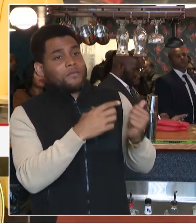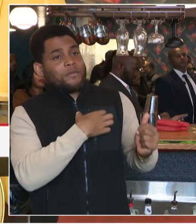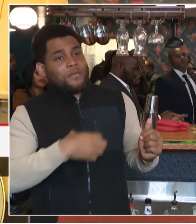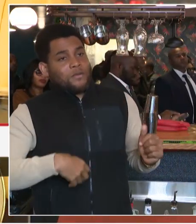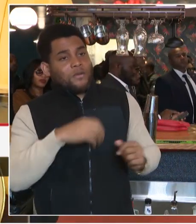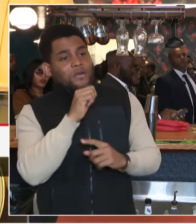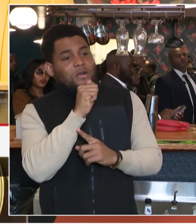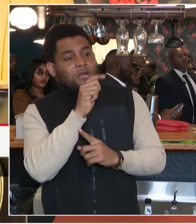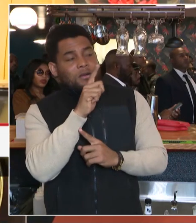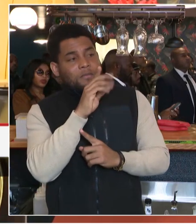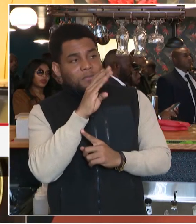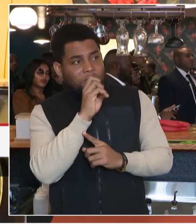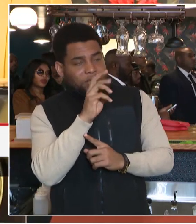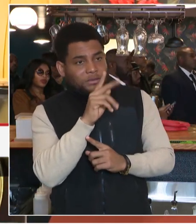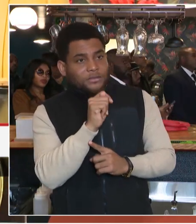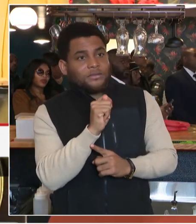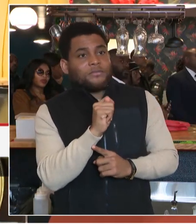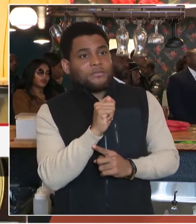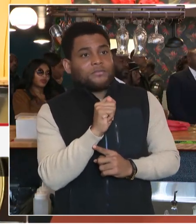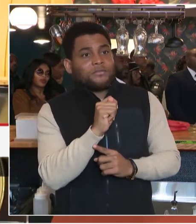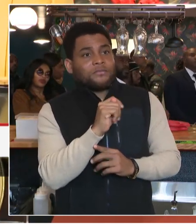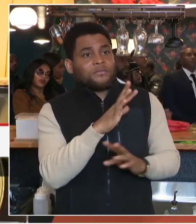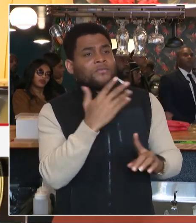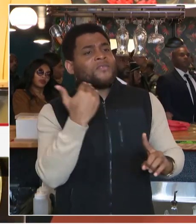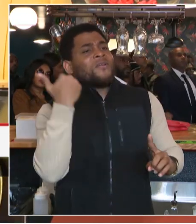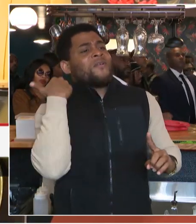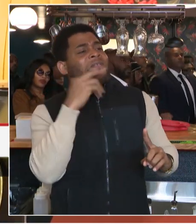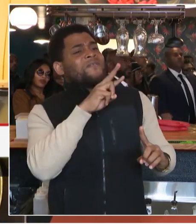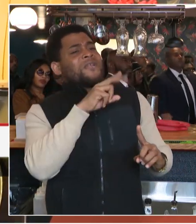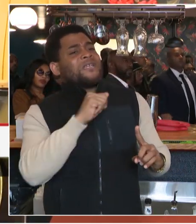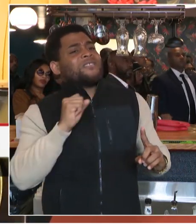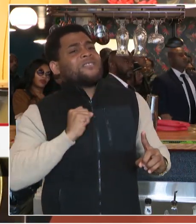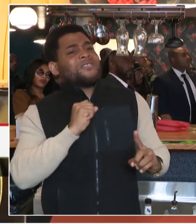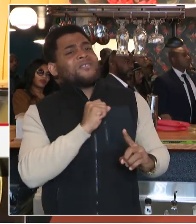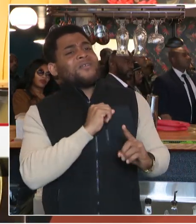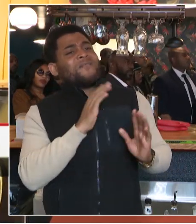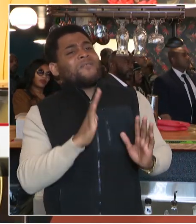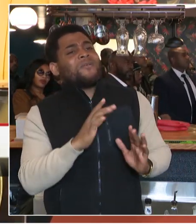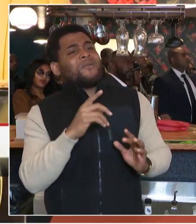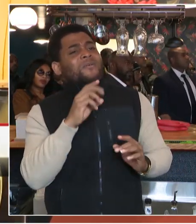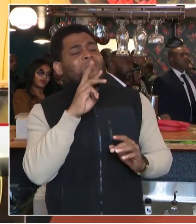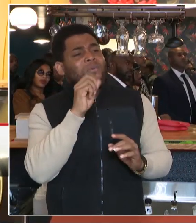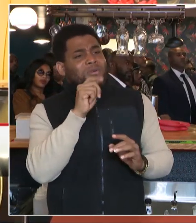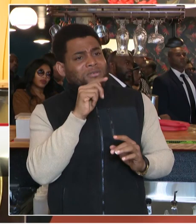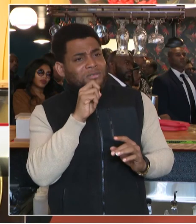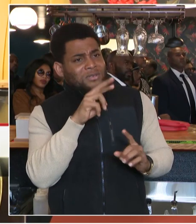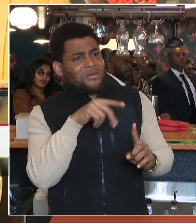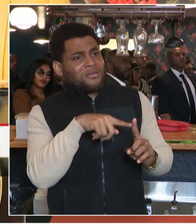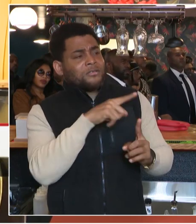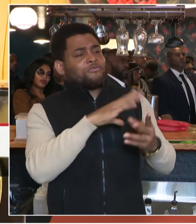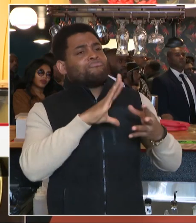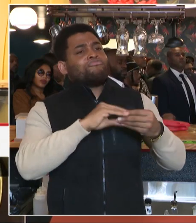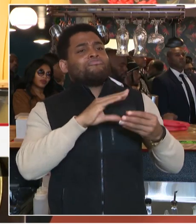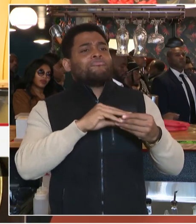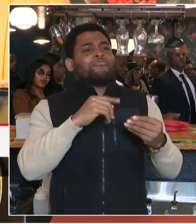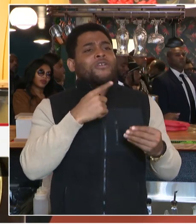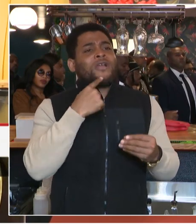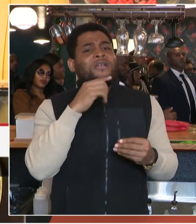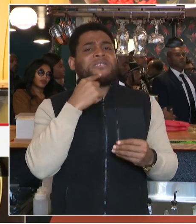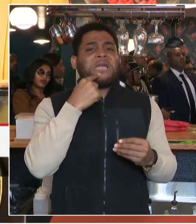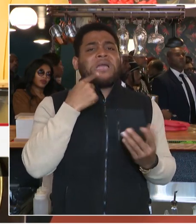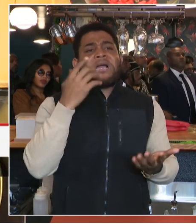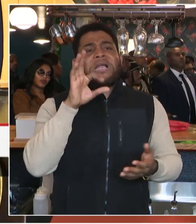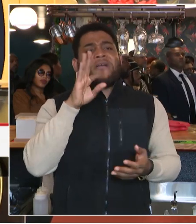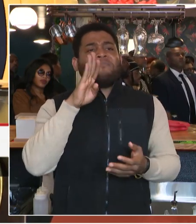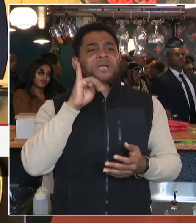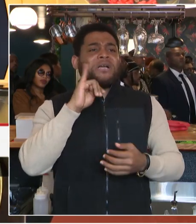Virginia Senator Mark Warner that he was opening an investigation into the relocation of the FBI to Greenbelt. Your role in